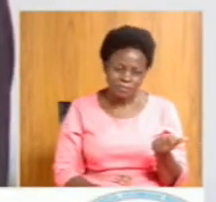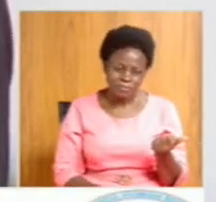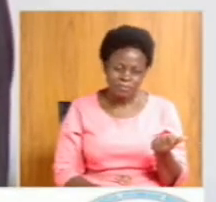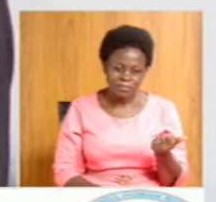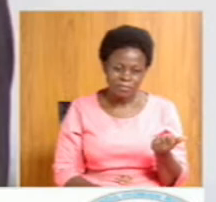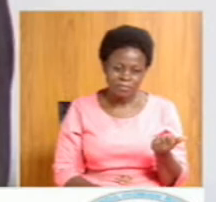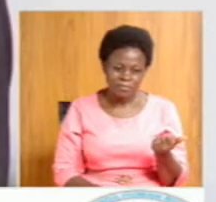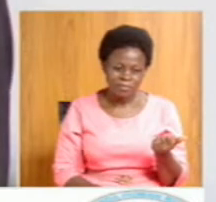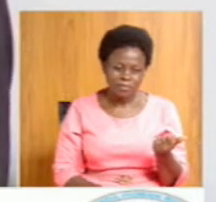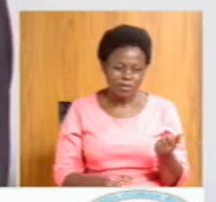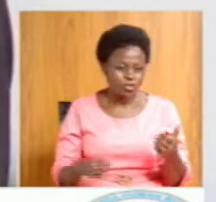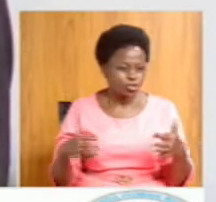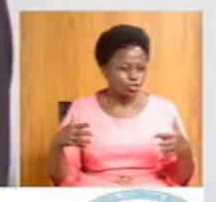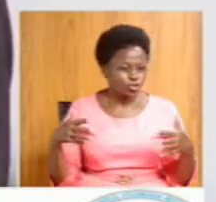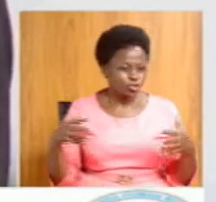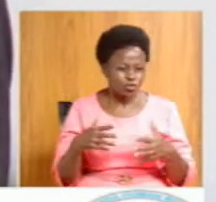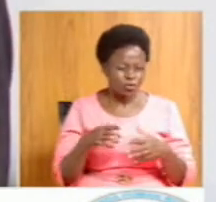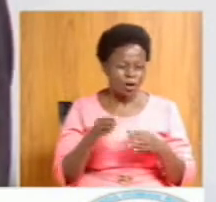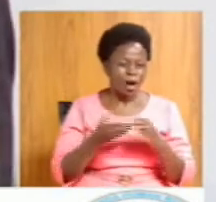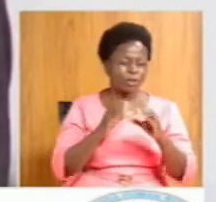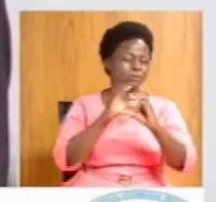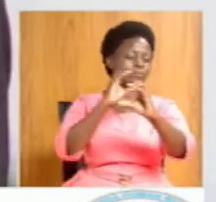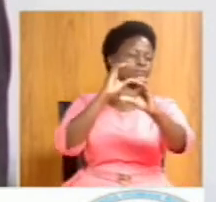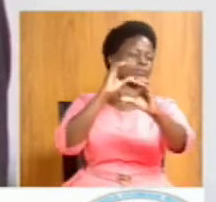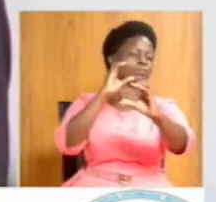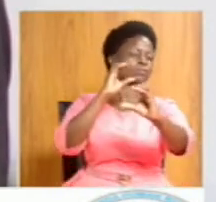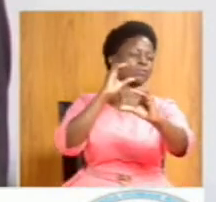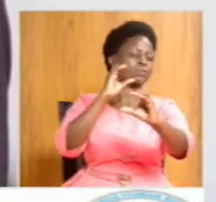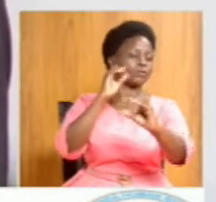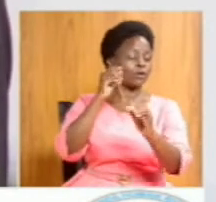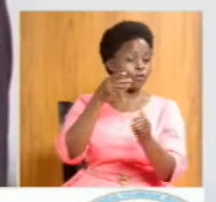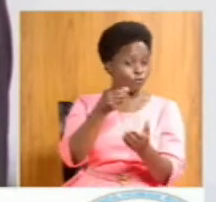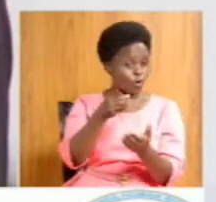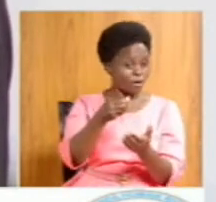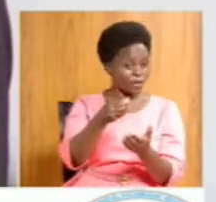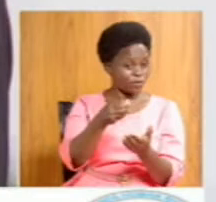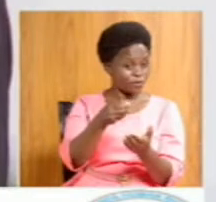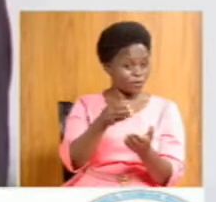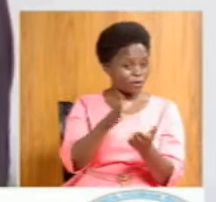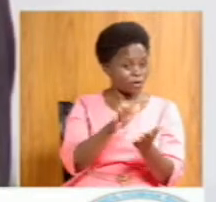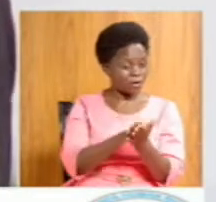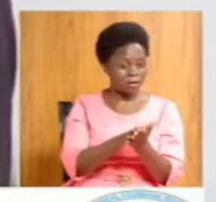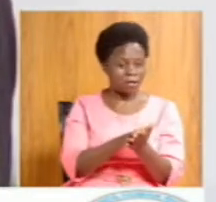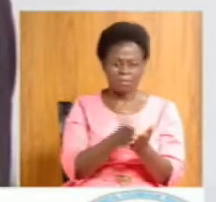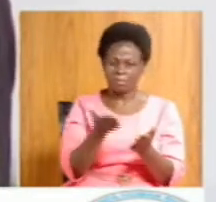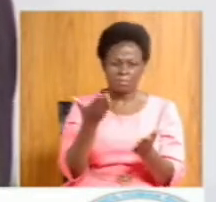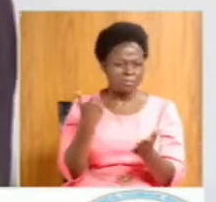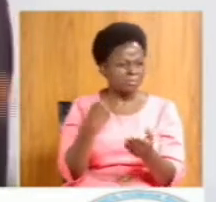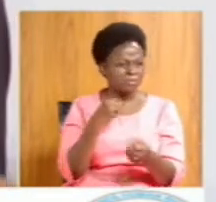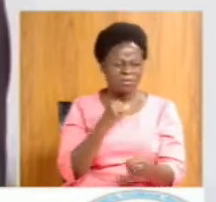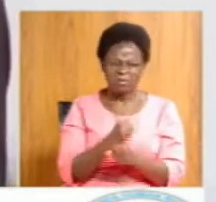it shook our projections for revenue and we hadn't been doing